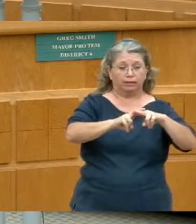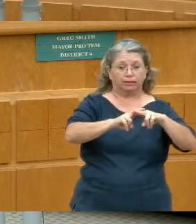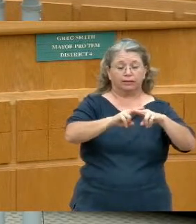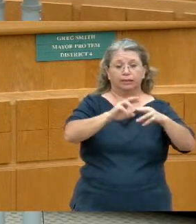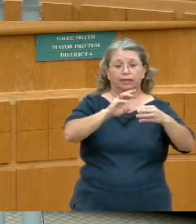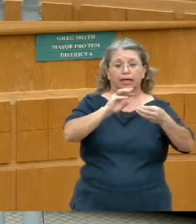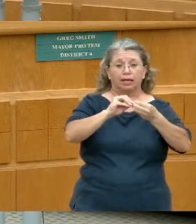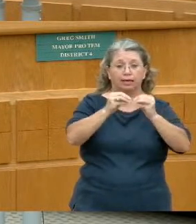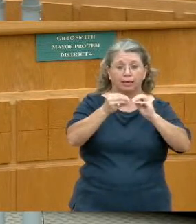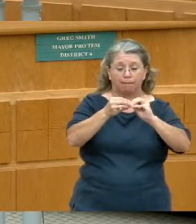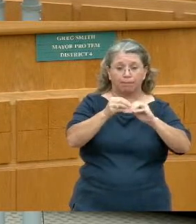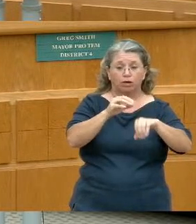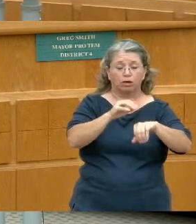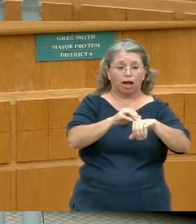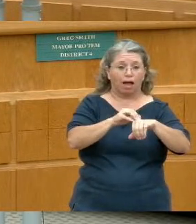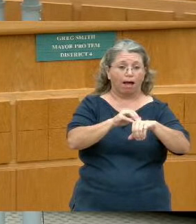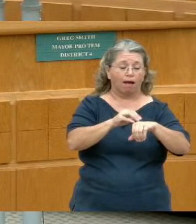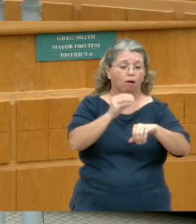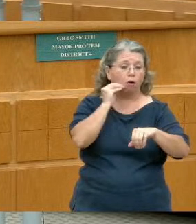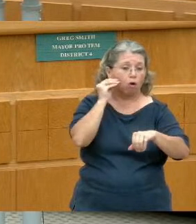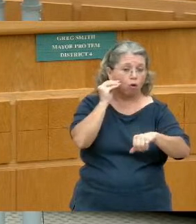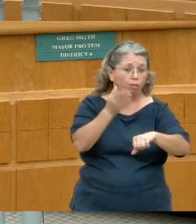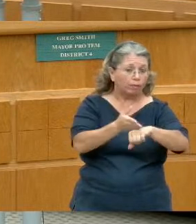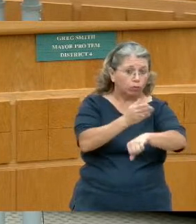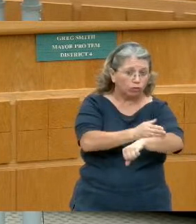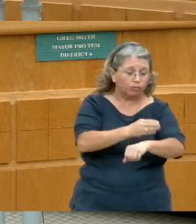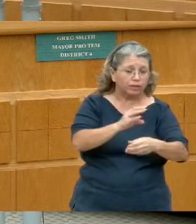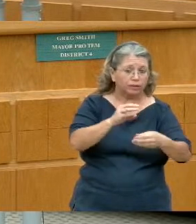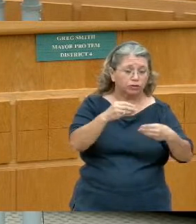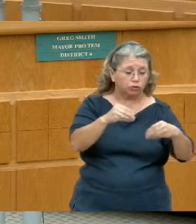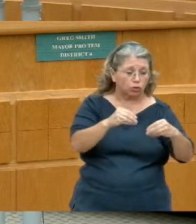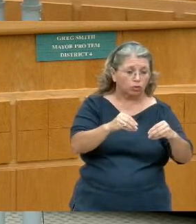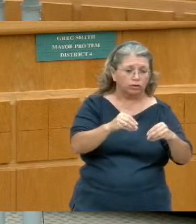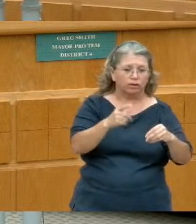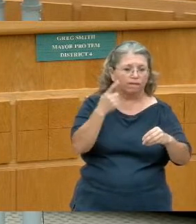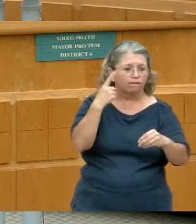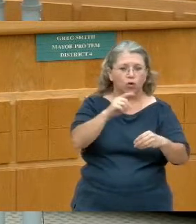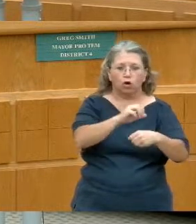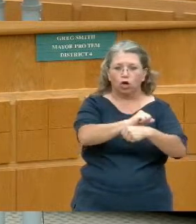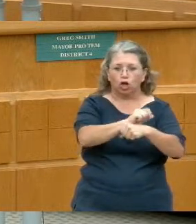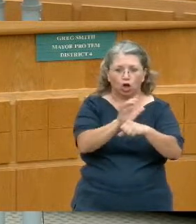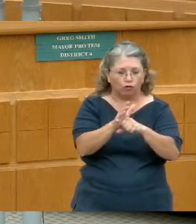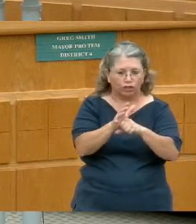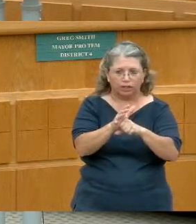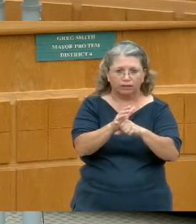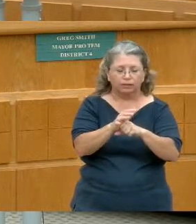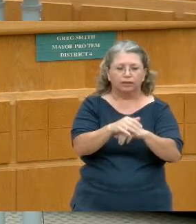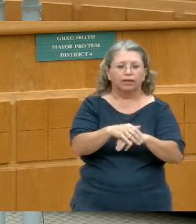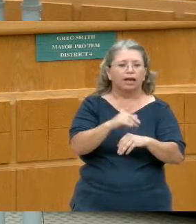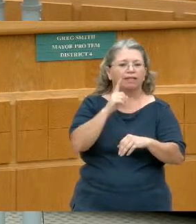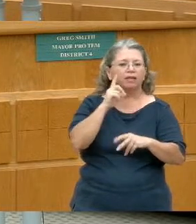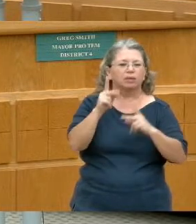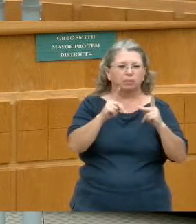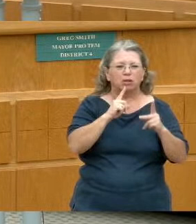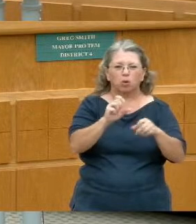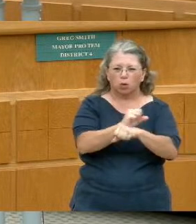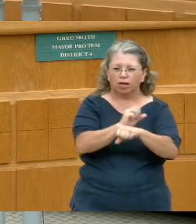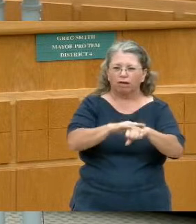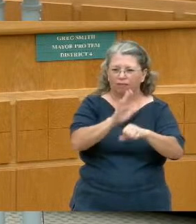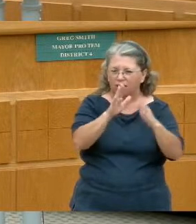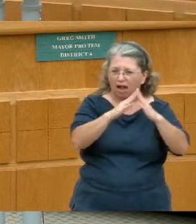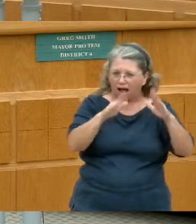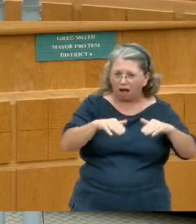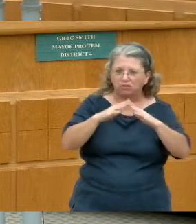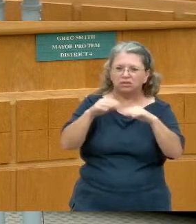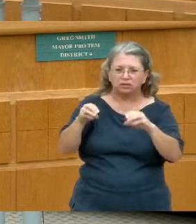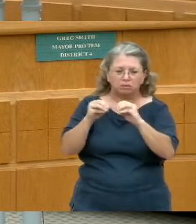to preparing for COVID-19 or even the tropical depression that's out in the Gulf. It looks like we're working on our houses a lot more, so hopefully that's going to